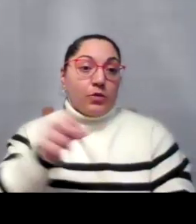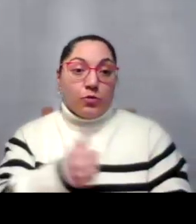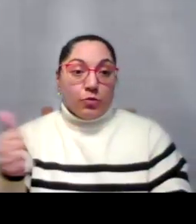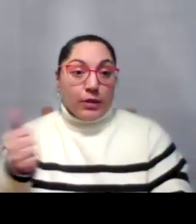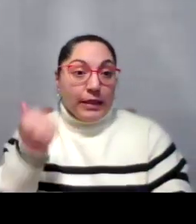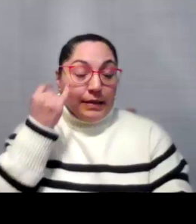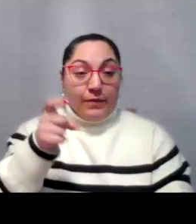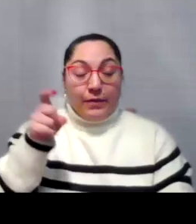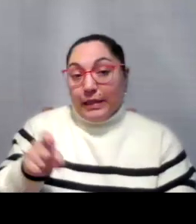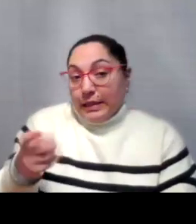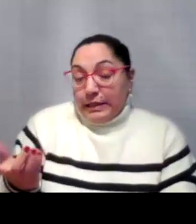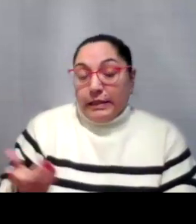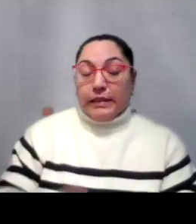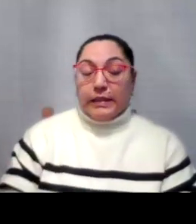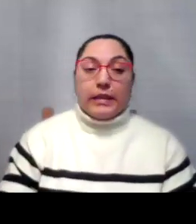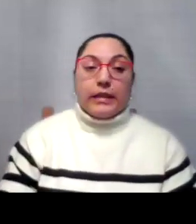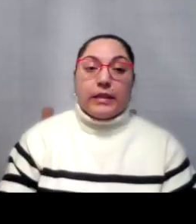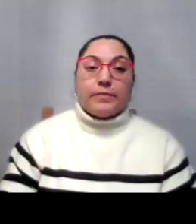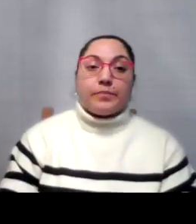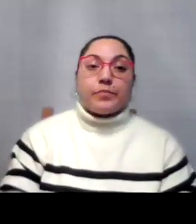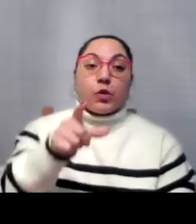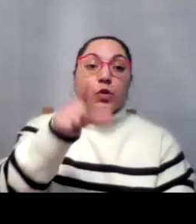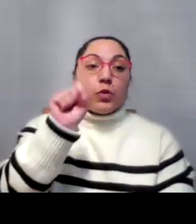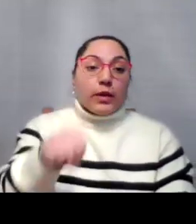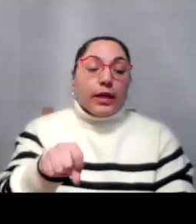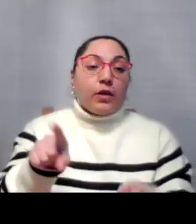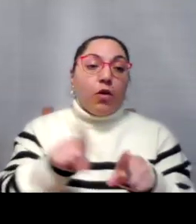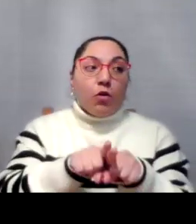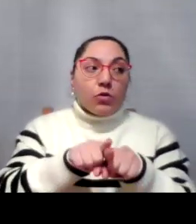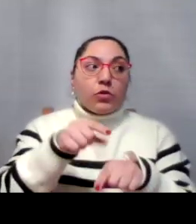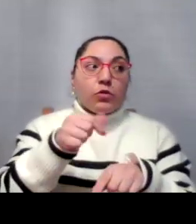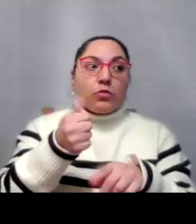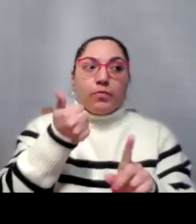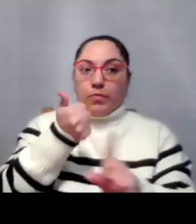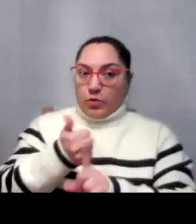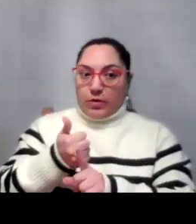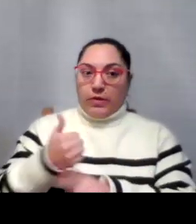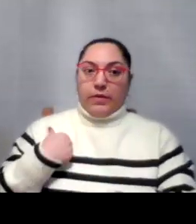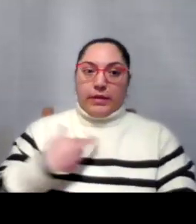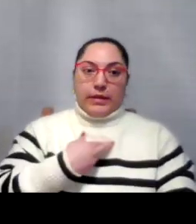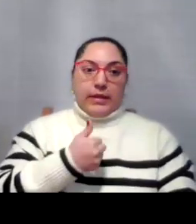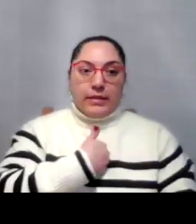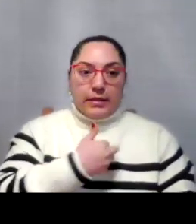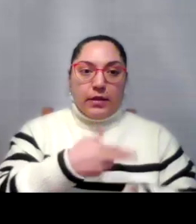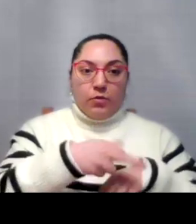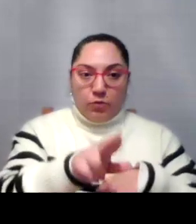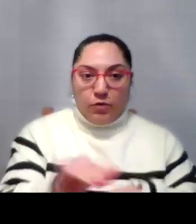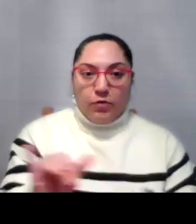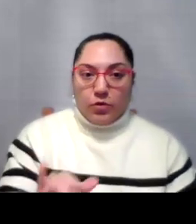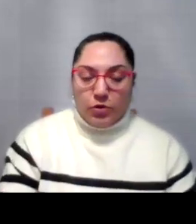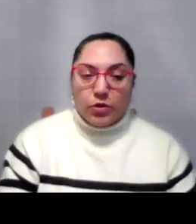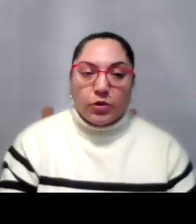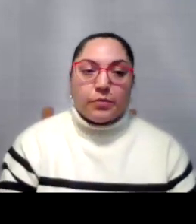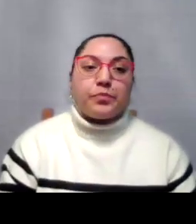But again, getting to substance use, you can do also direct referrals for substance use treatment for children. But primarily adolescents, usually it's